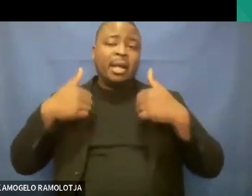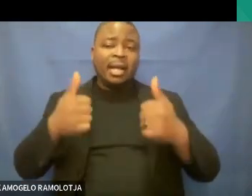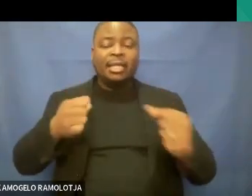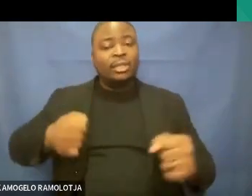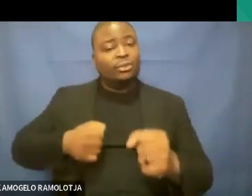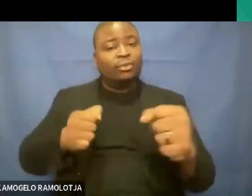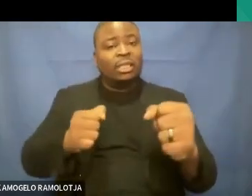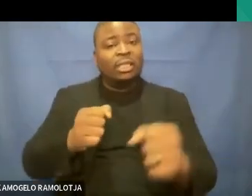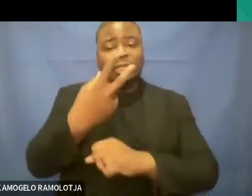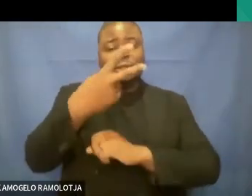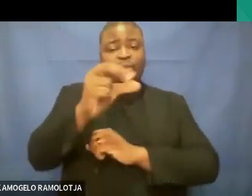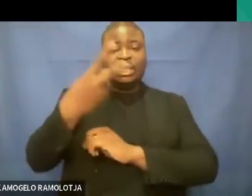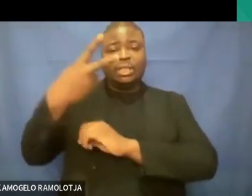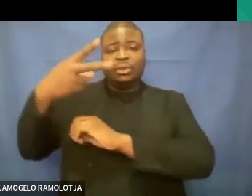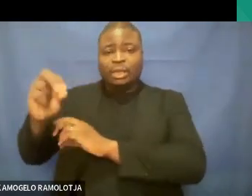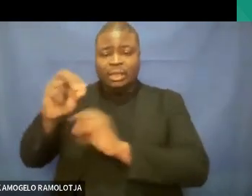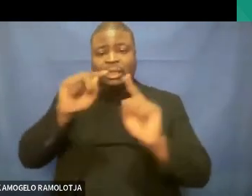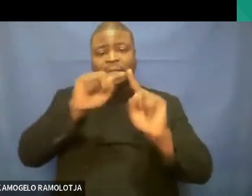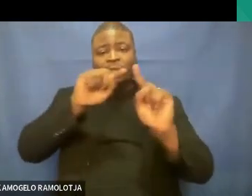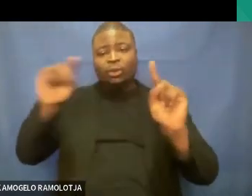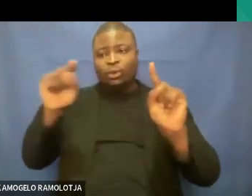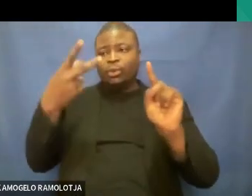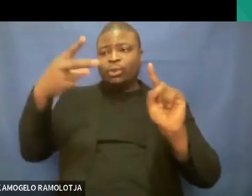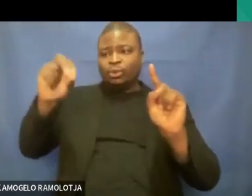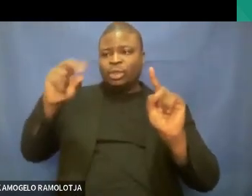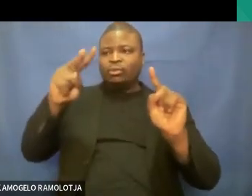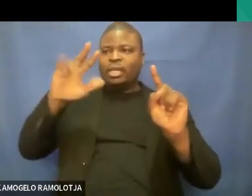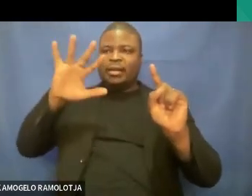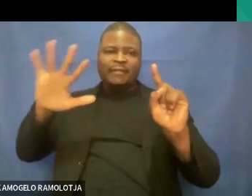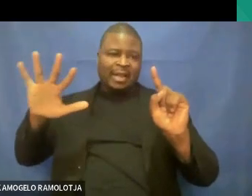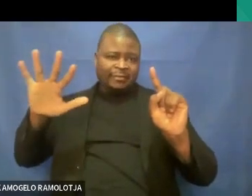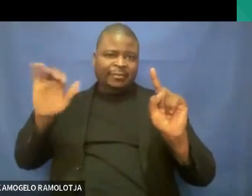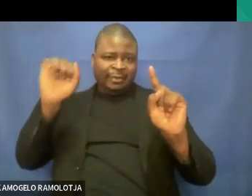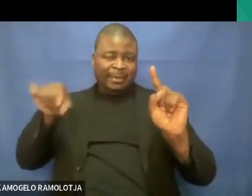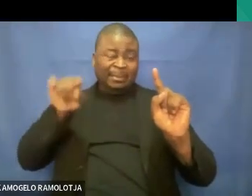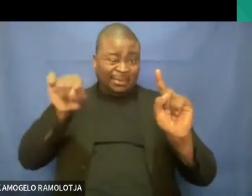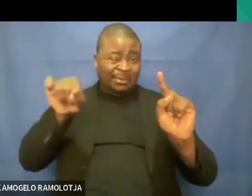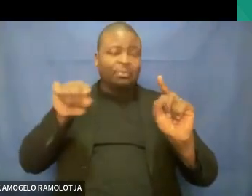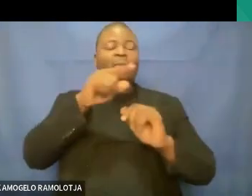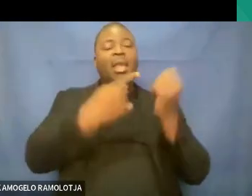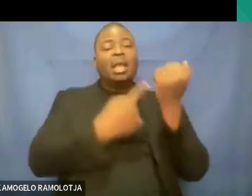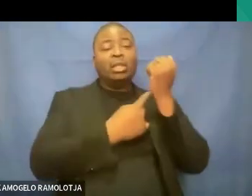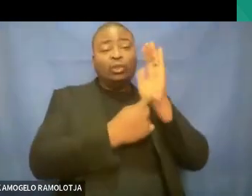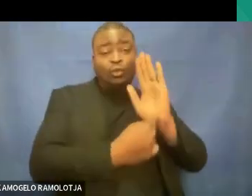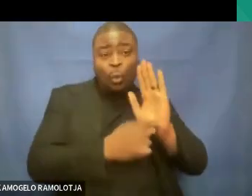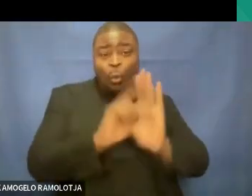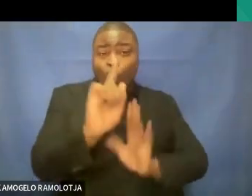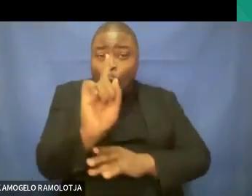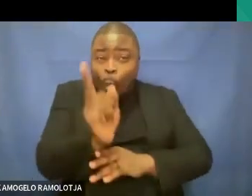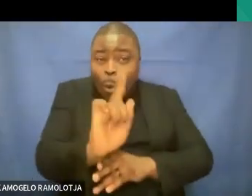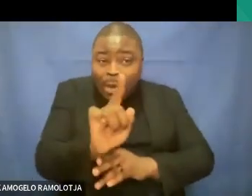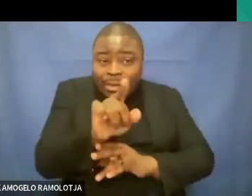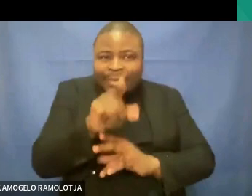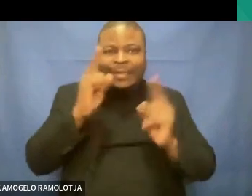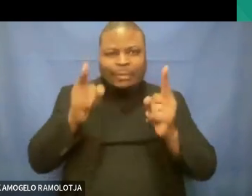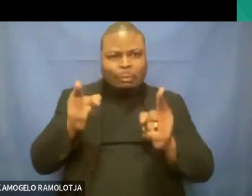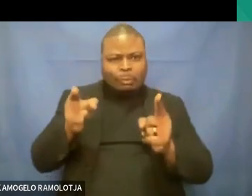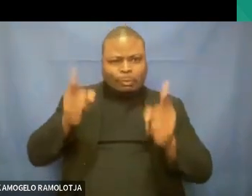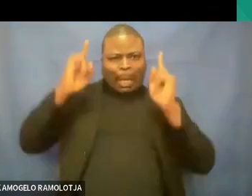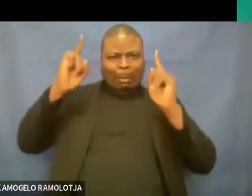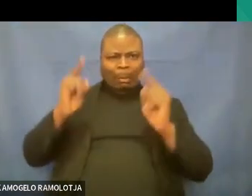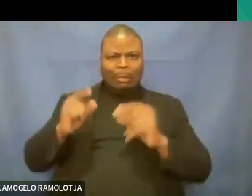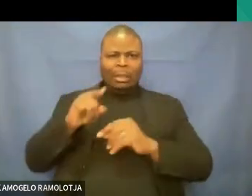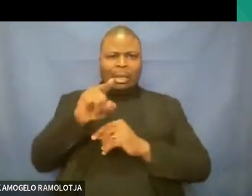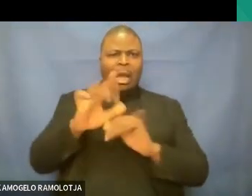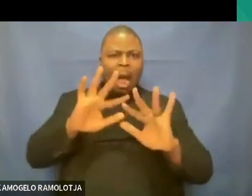2020 to 2025. What it shows us about what are the risk factors and the